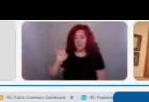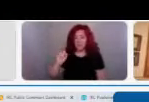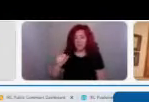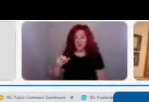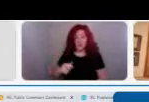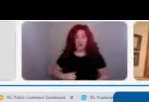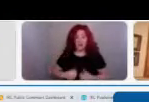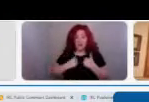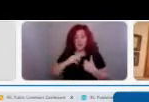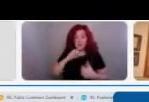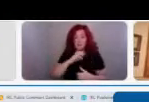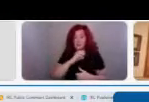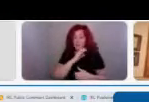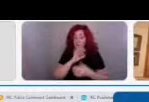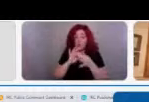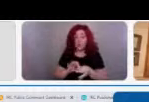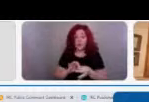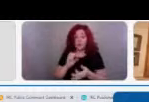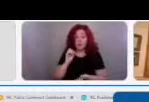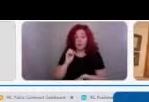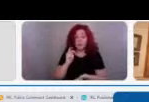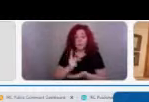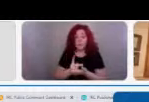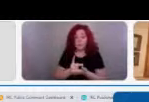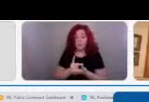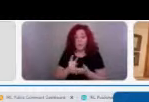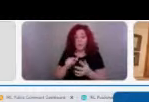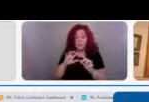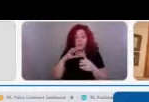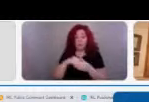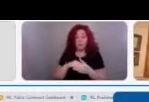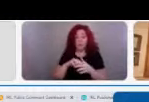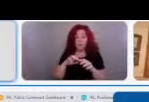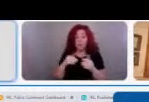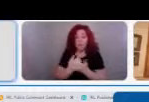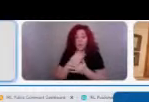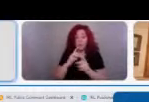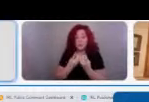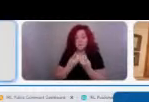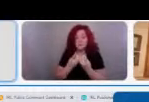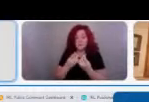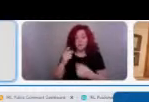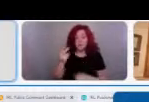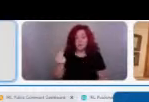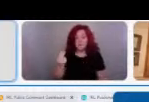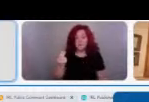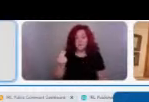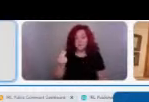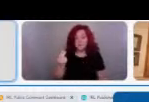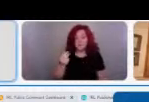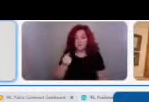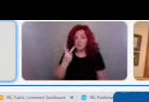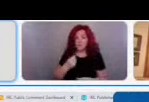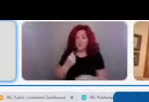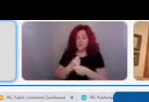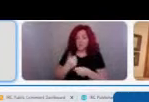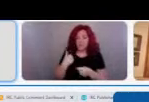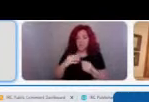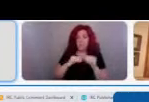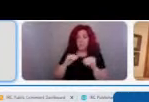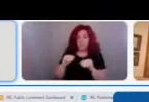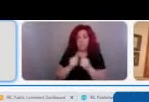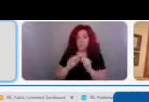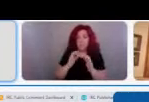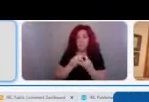according to the approved progress mark heart of new district 13. 12 years ago i moved with my family to the united states